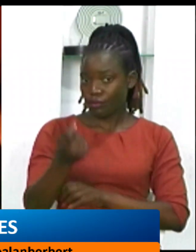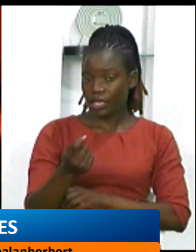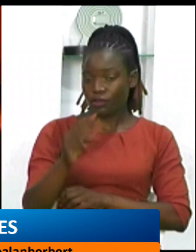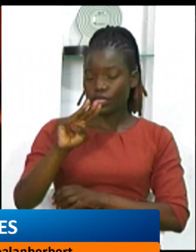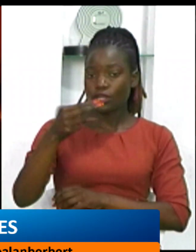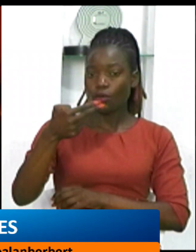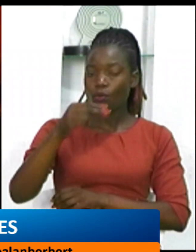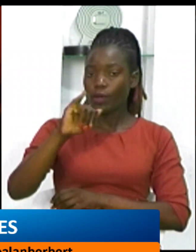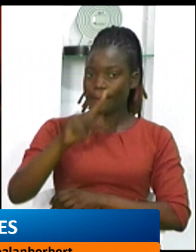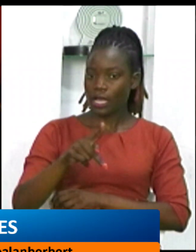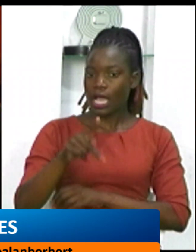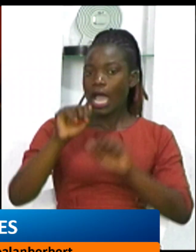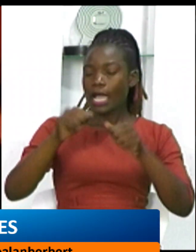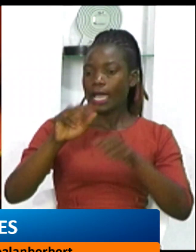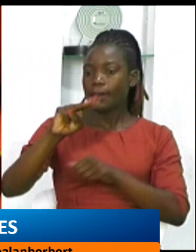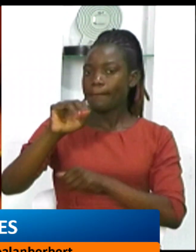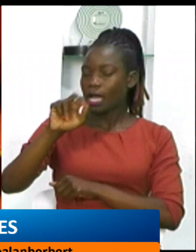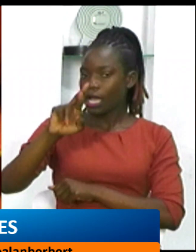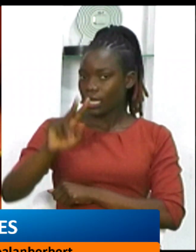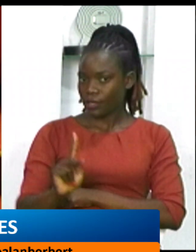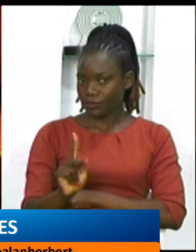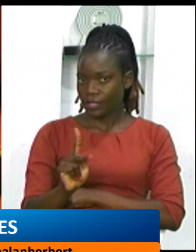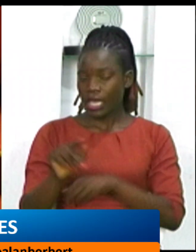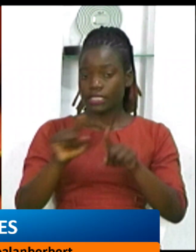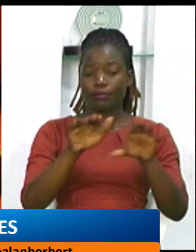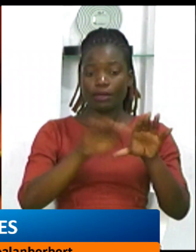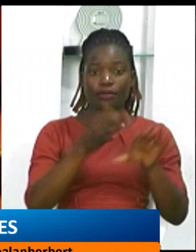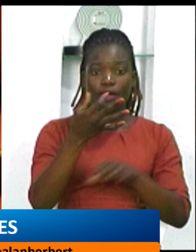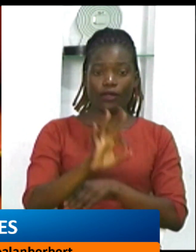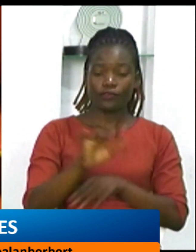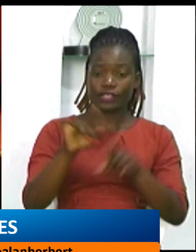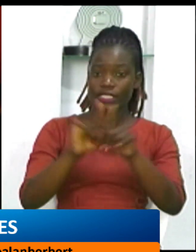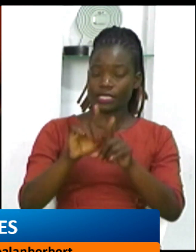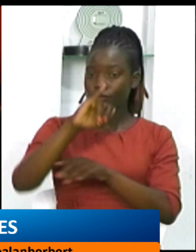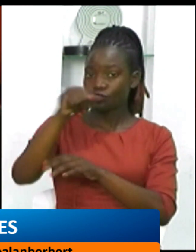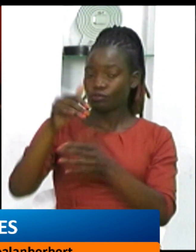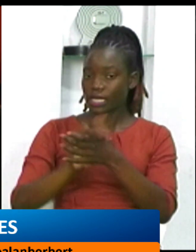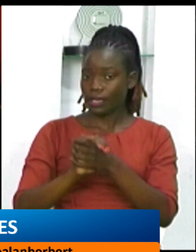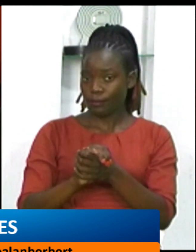the Honorable Mark Mwenje, as a member of the same Jubilee Party,